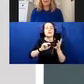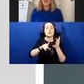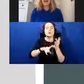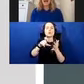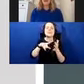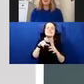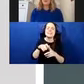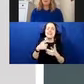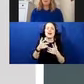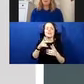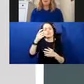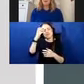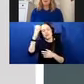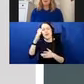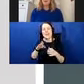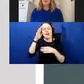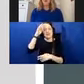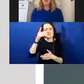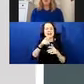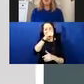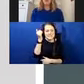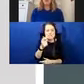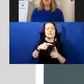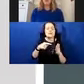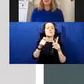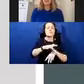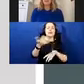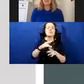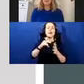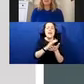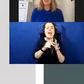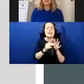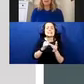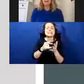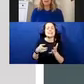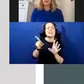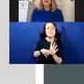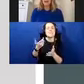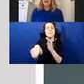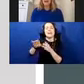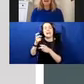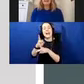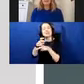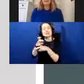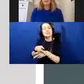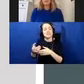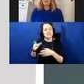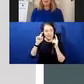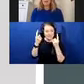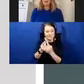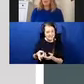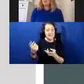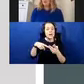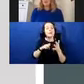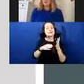University, and Dr Marie Coleman School of History, Anthropology, Philosophy and Politics at Queen's University, Belfast. As they say, we're in fine